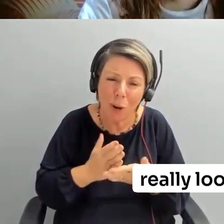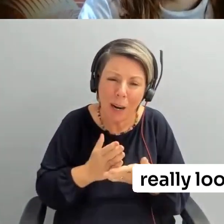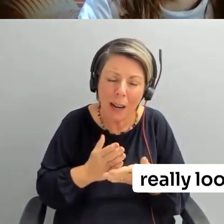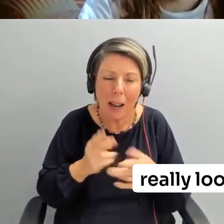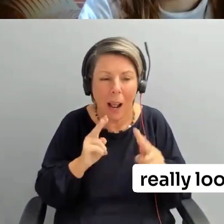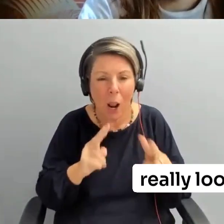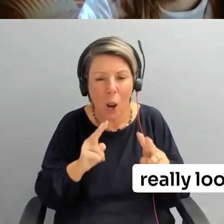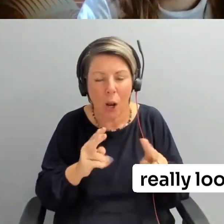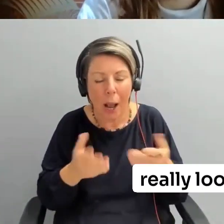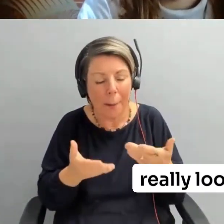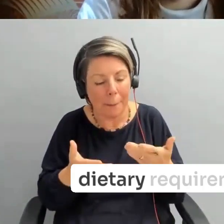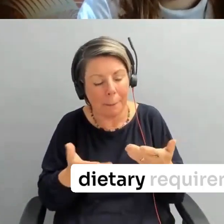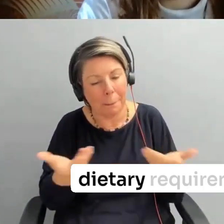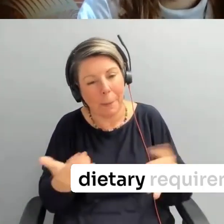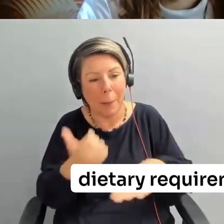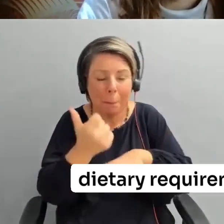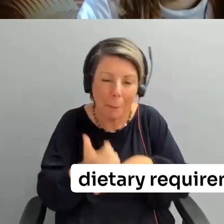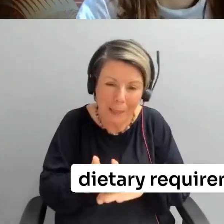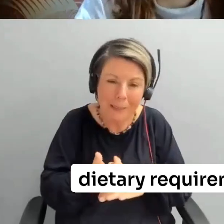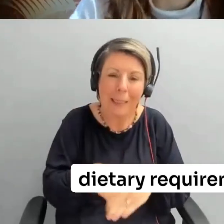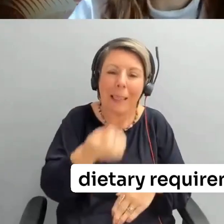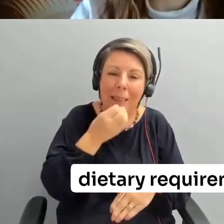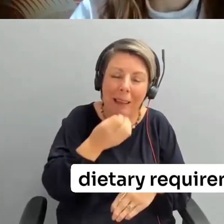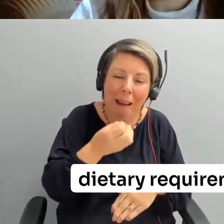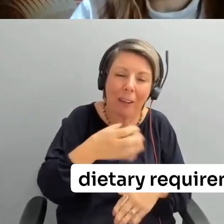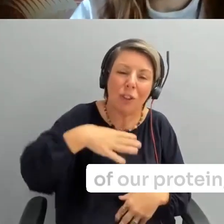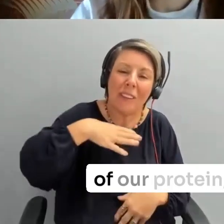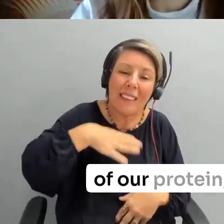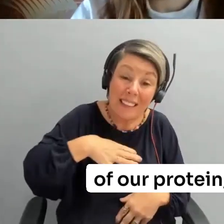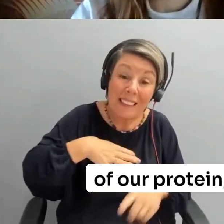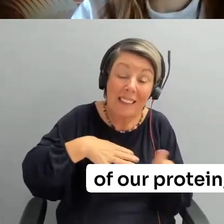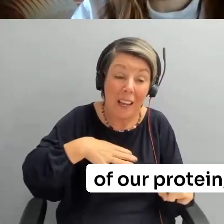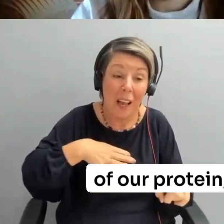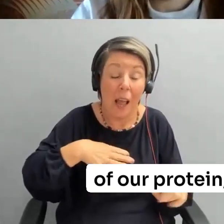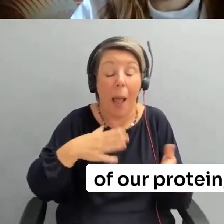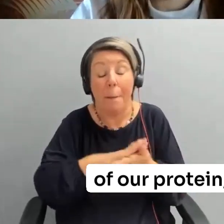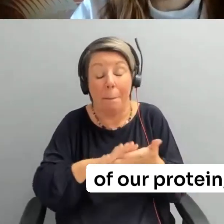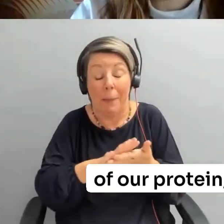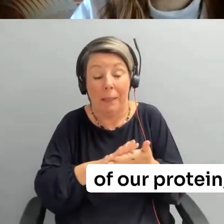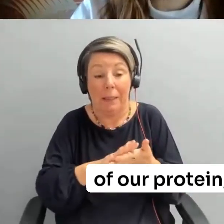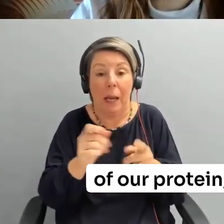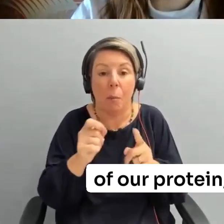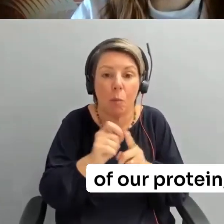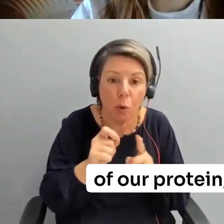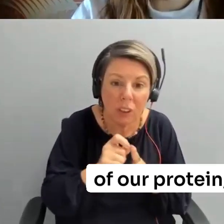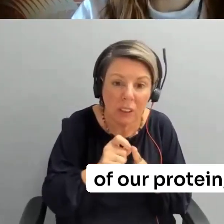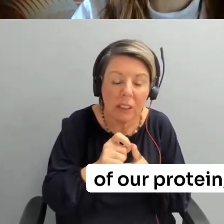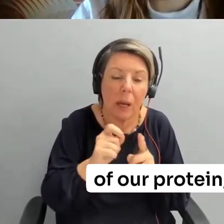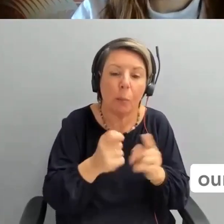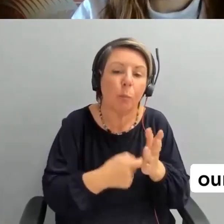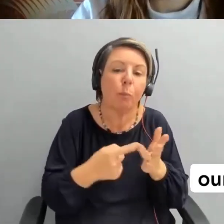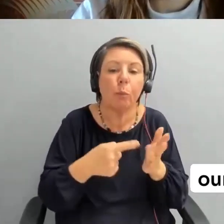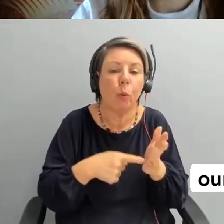looking at the more basic dietary requirements that we've got in terms of our protein, our fiber, our fruit and